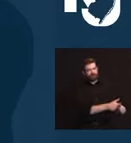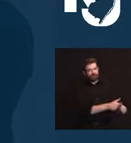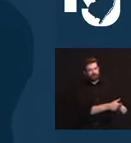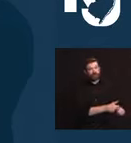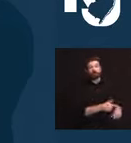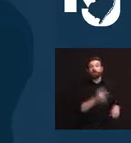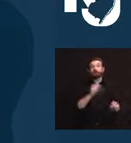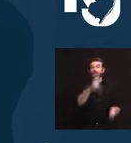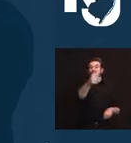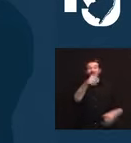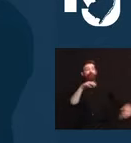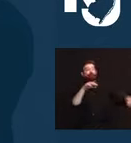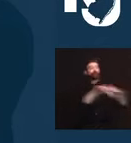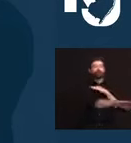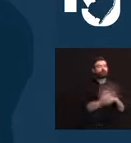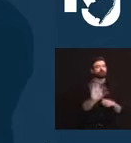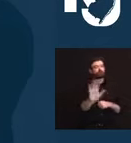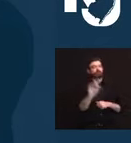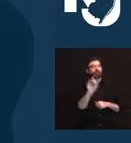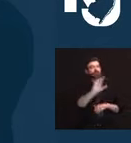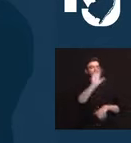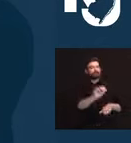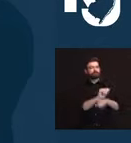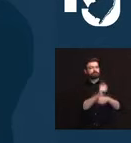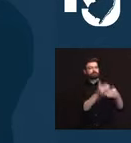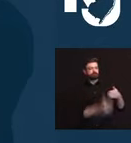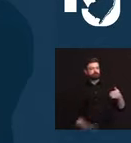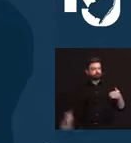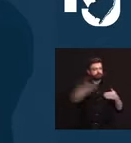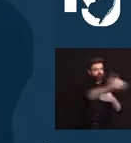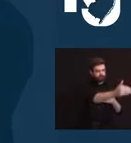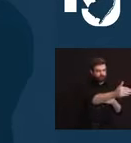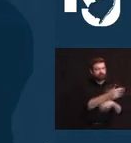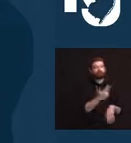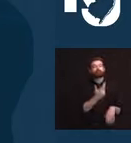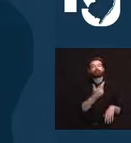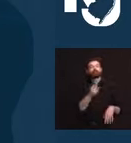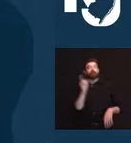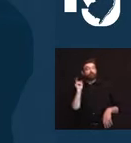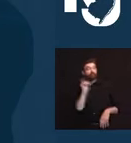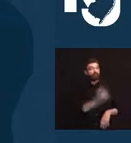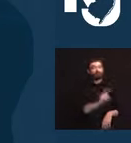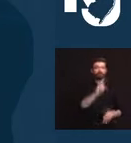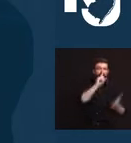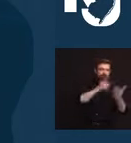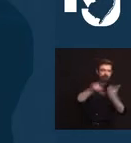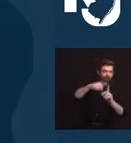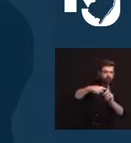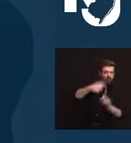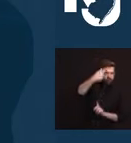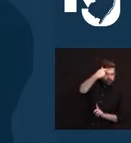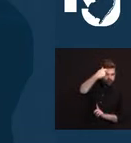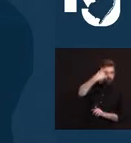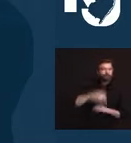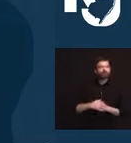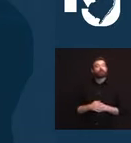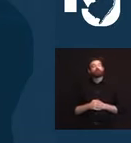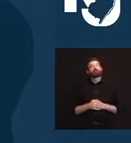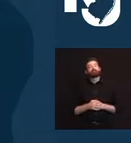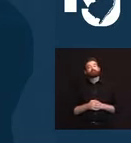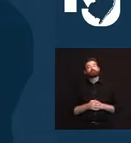and staff-client pairs remaining at least 6 feet apart unless separated by some form